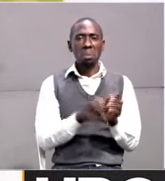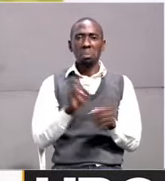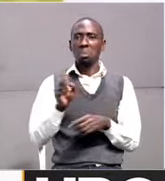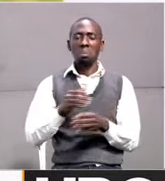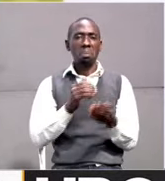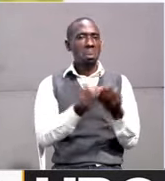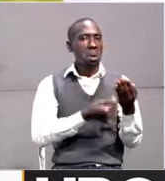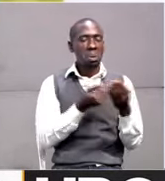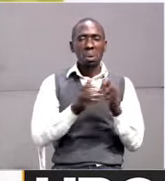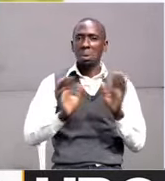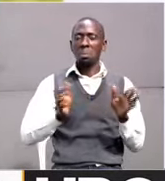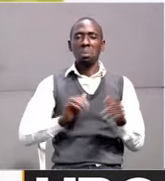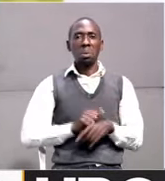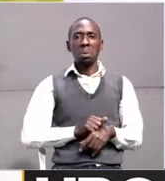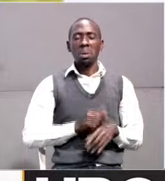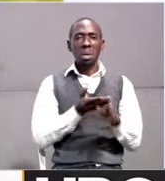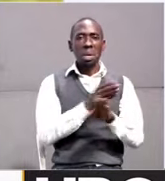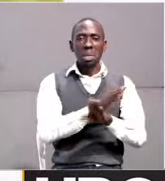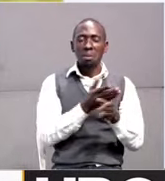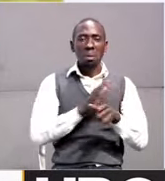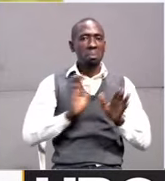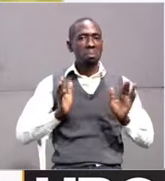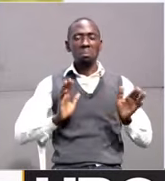cassava, not millet.